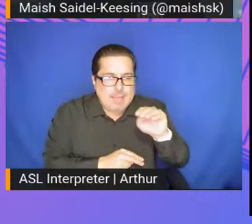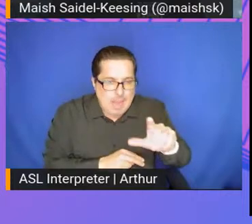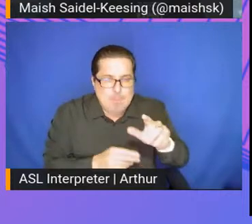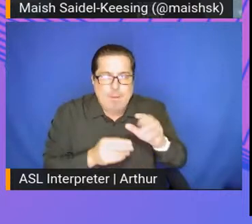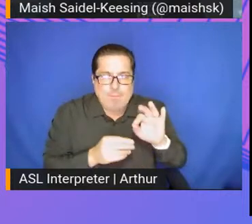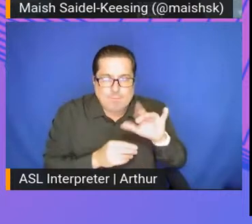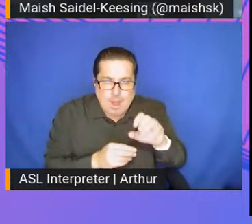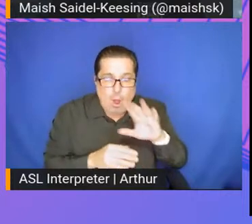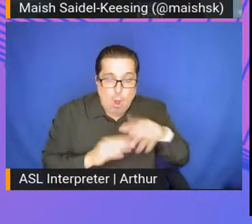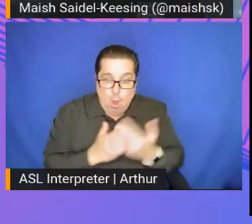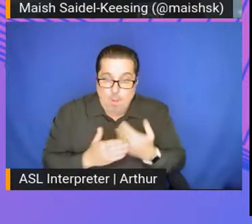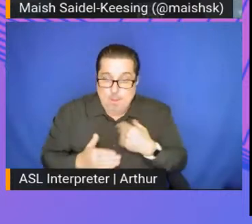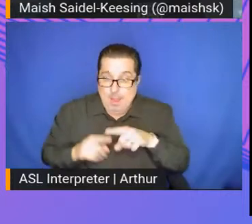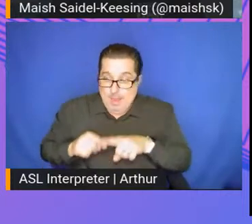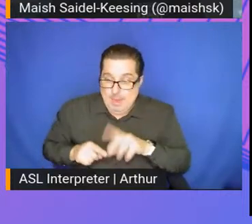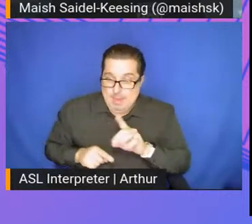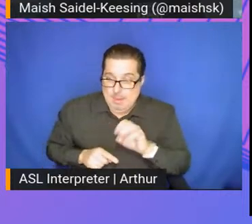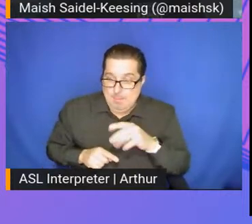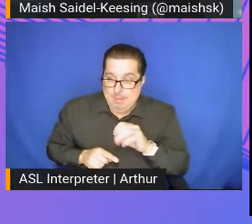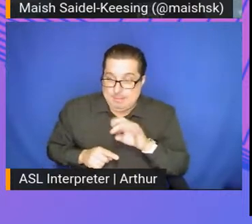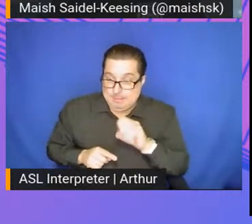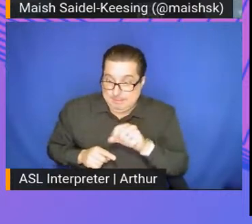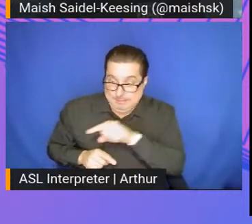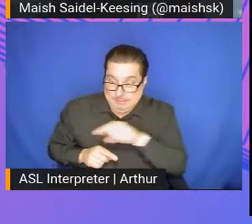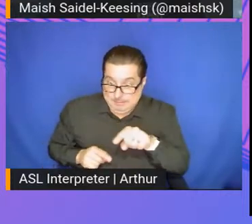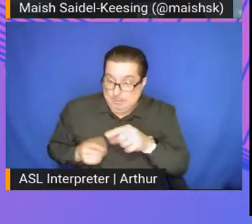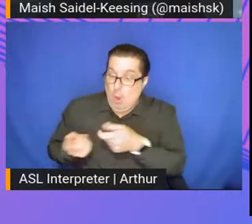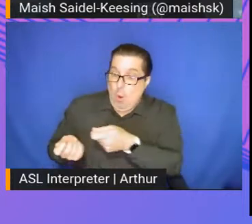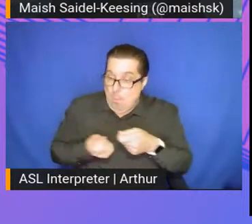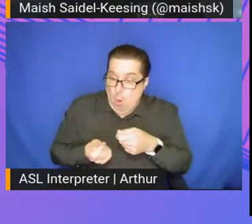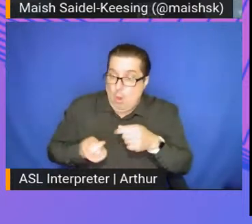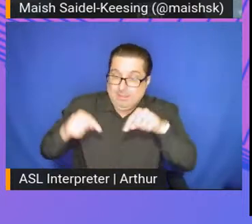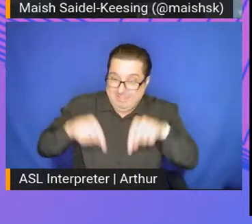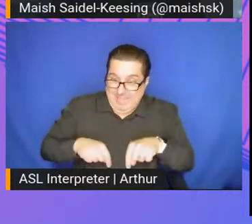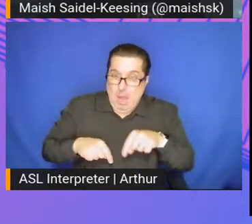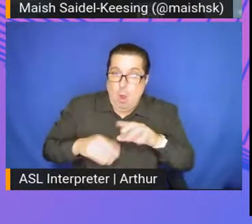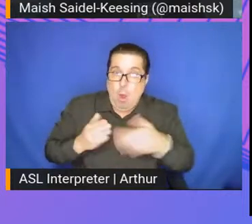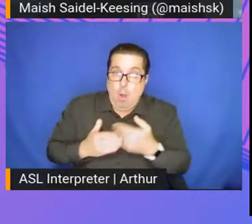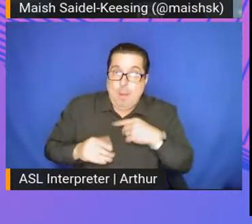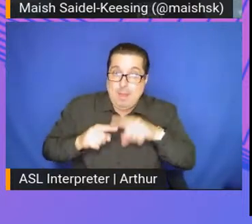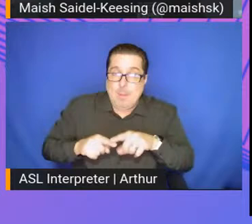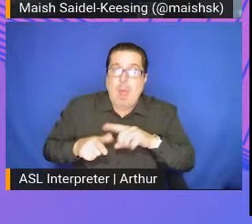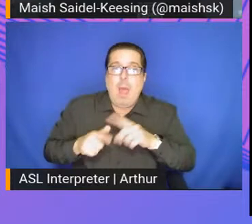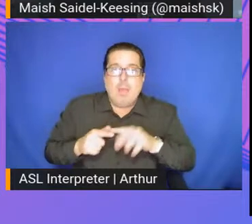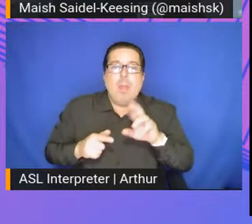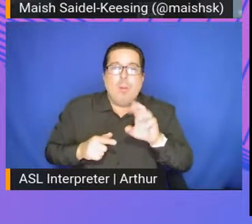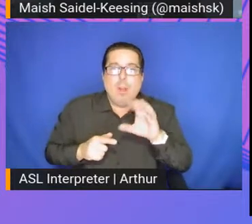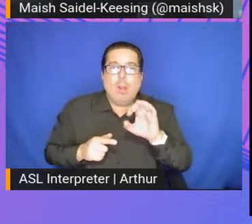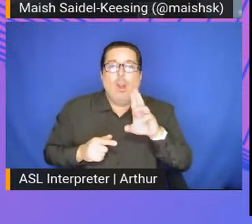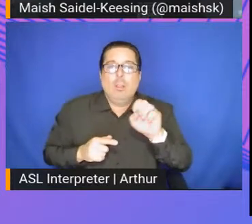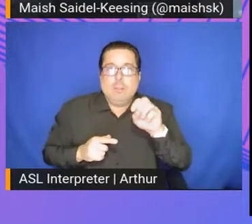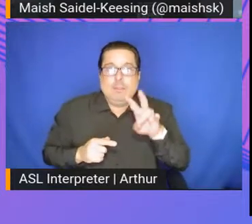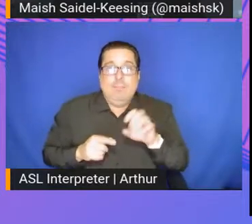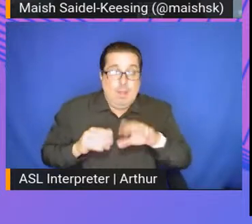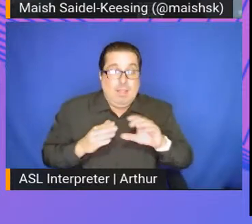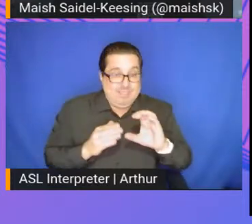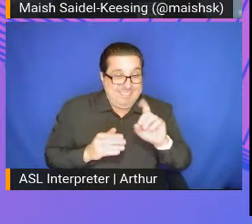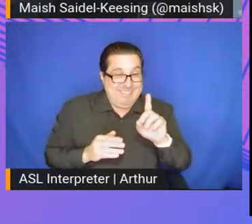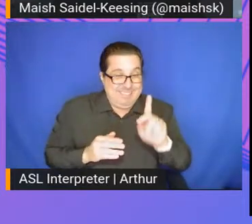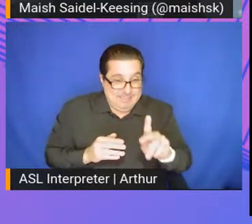all my dependencies, pulls down my dependencies, and then recursively runs CDK on those. And so